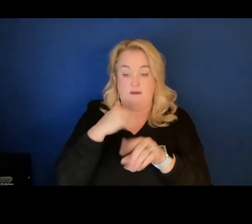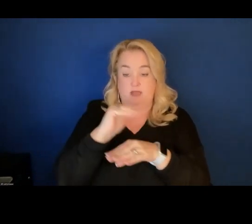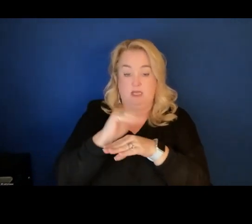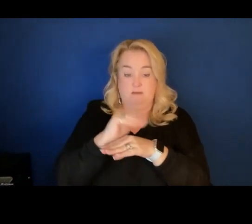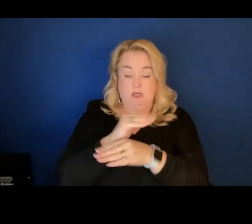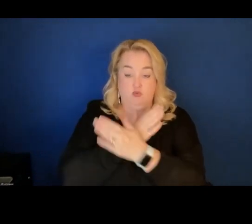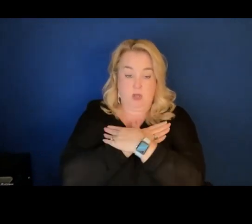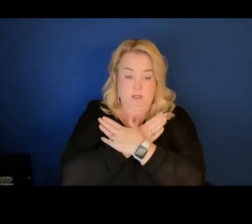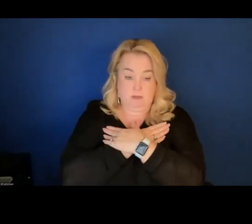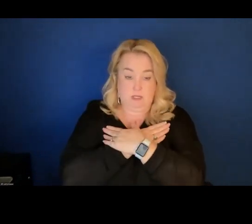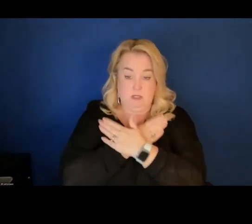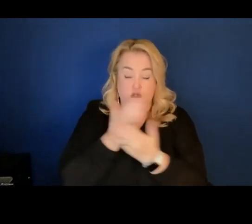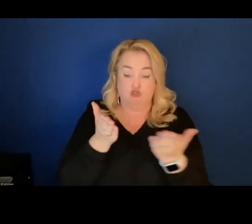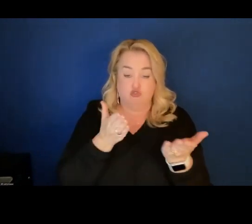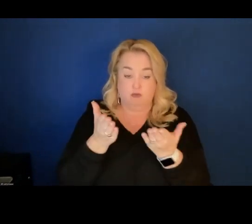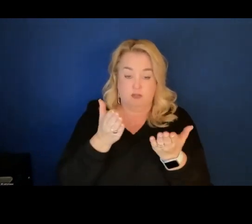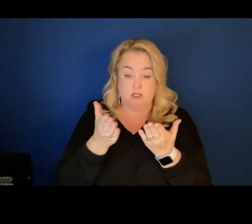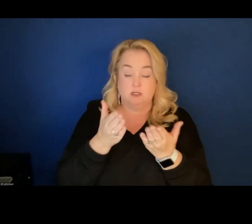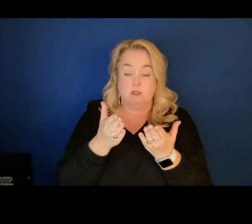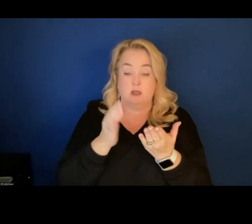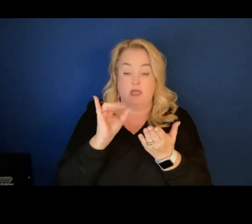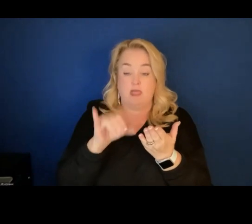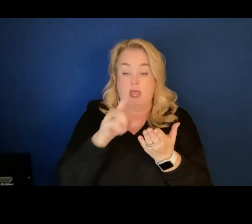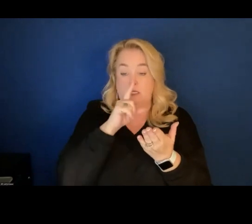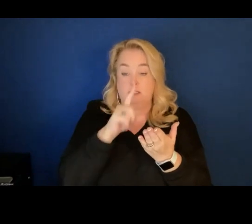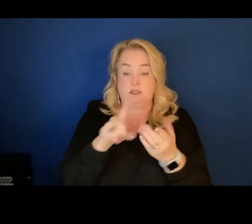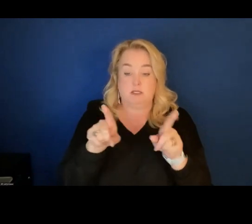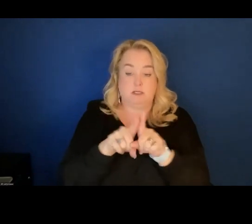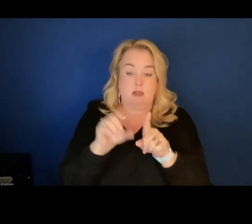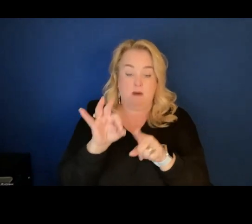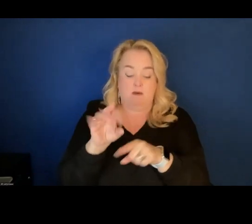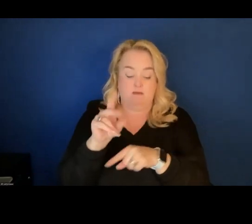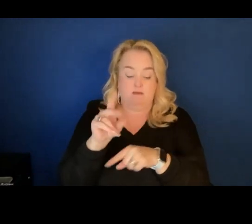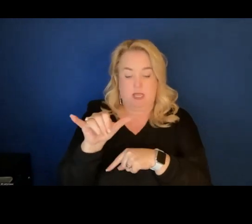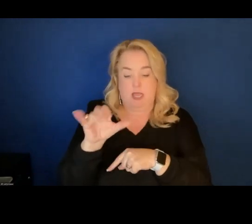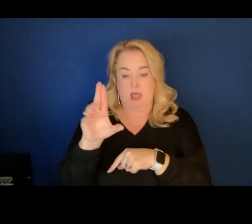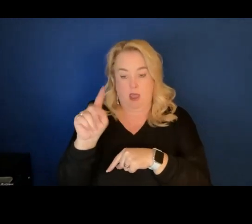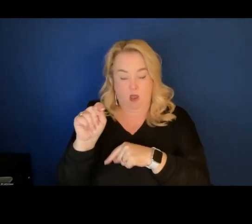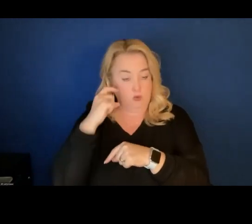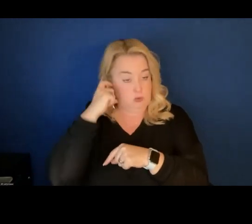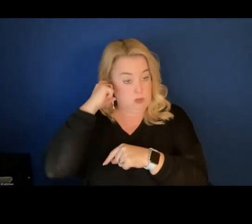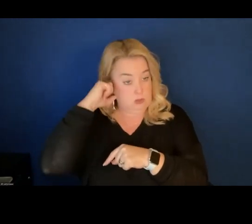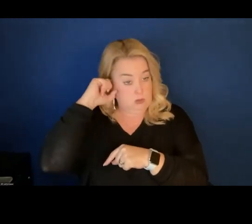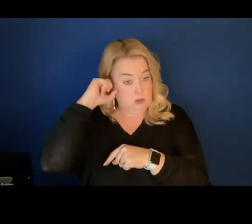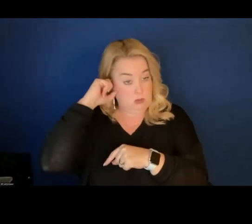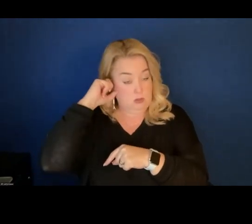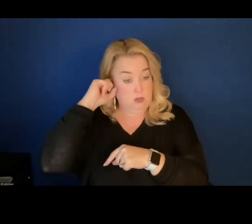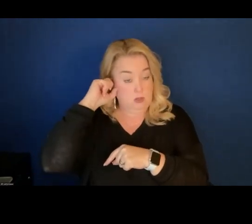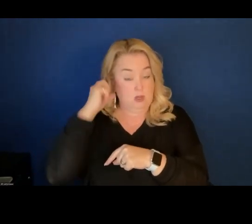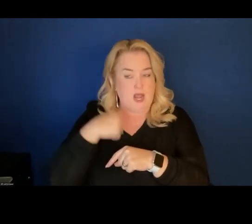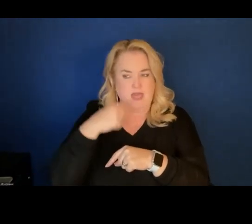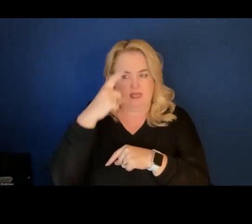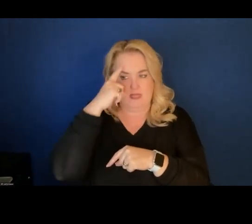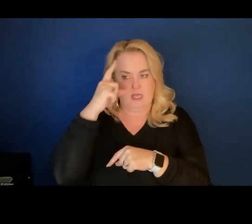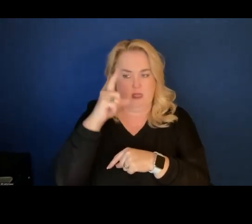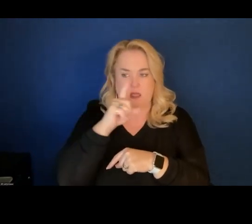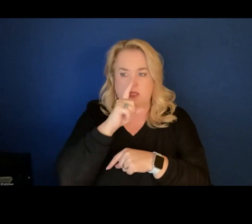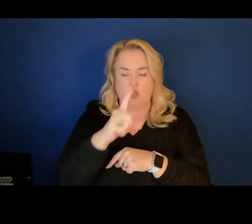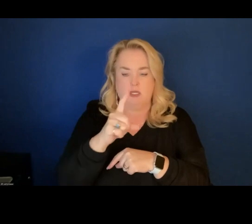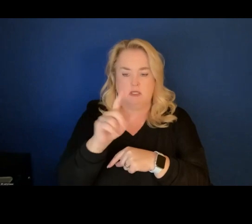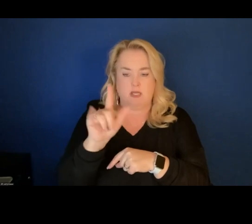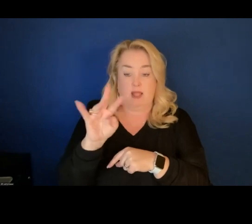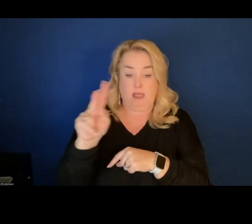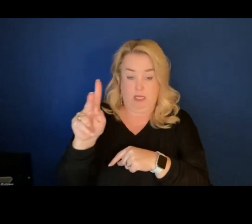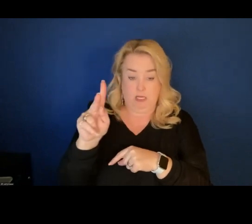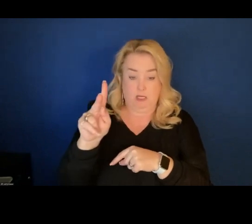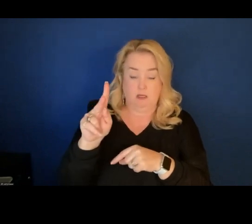service that's modeled along the same lines as Day Out. And I think there will be, or there has been, a link put in the